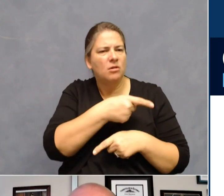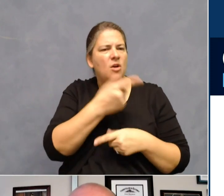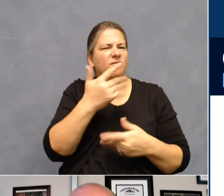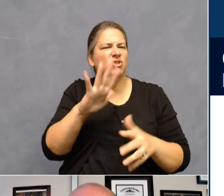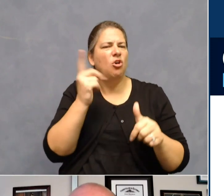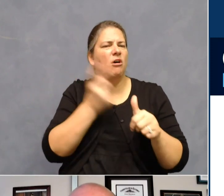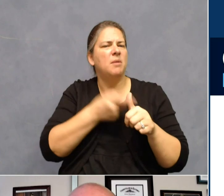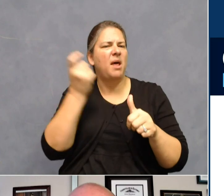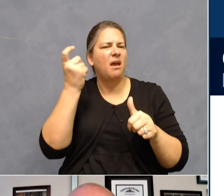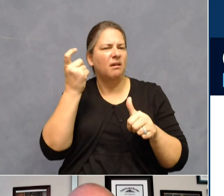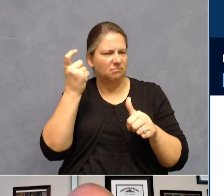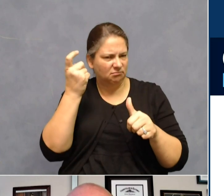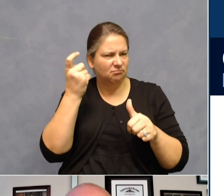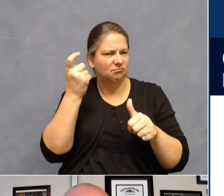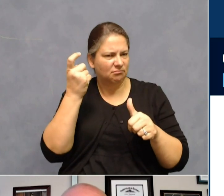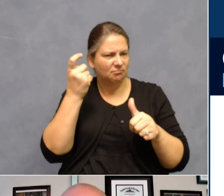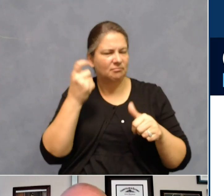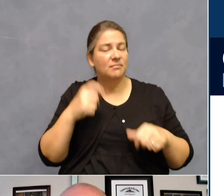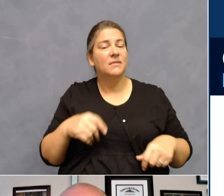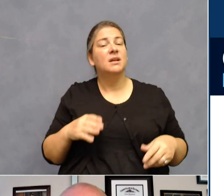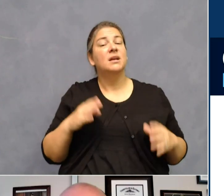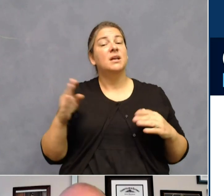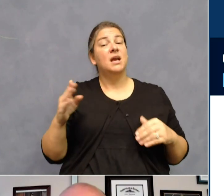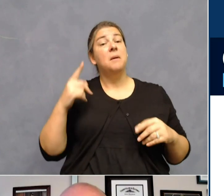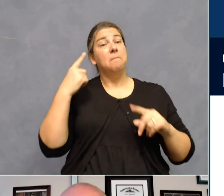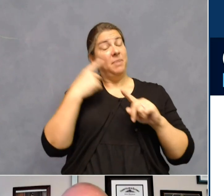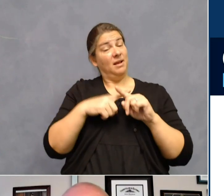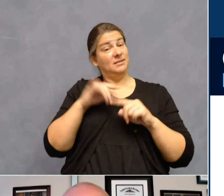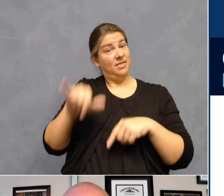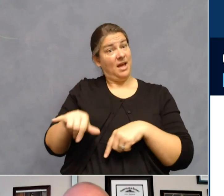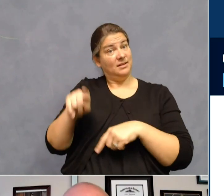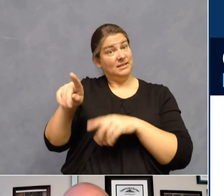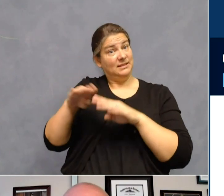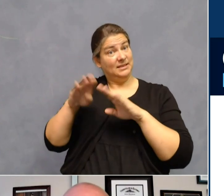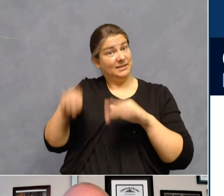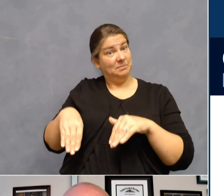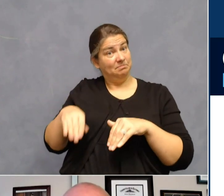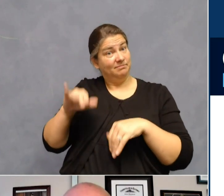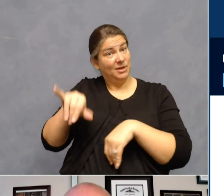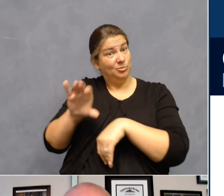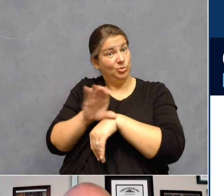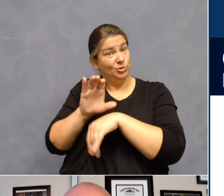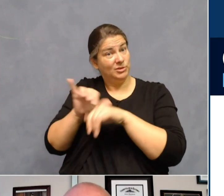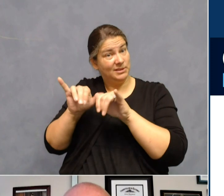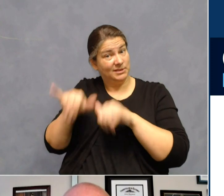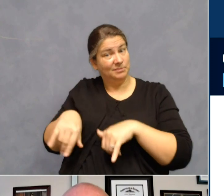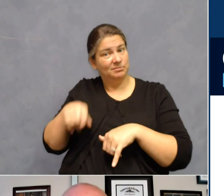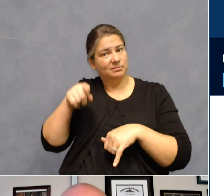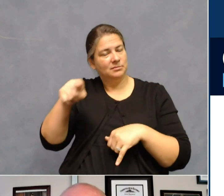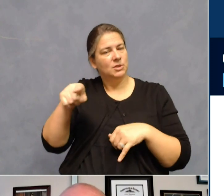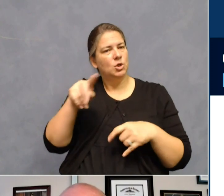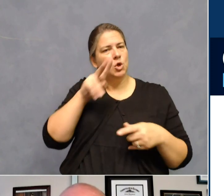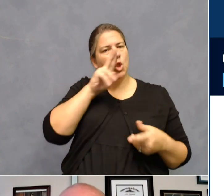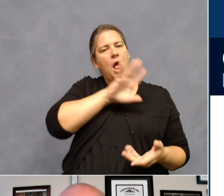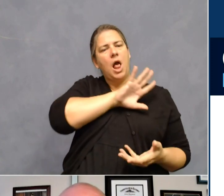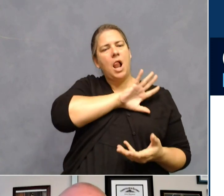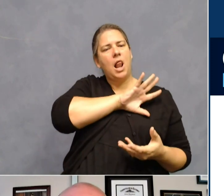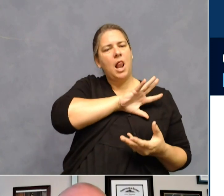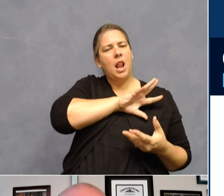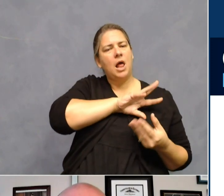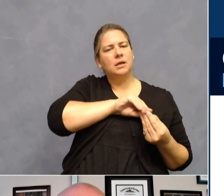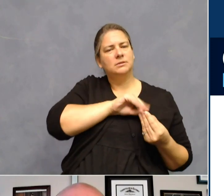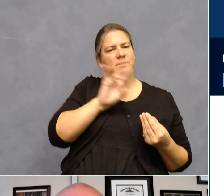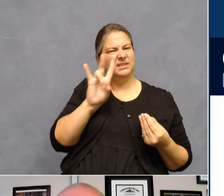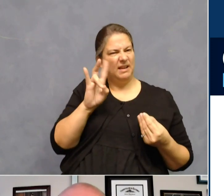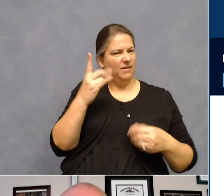7 days automatically. So it will only include the recent tests. Now, I think this is good. When we have a lab